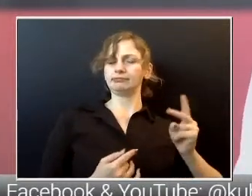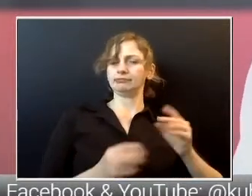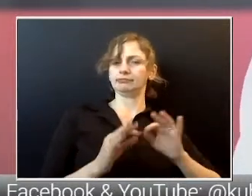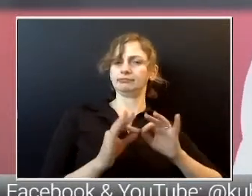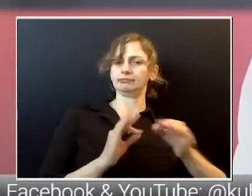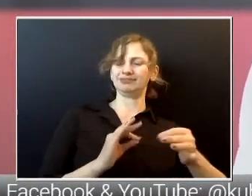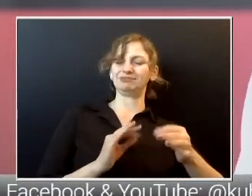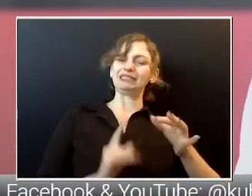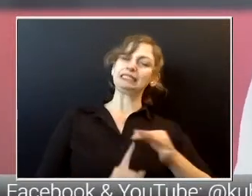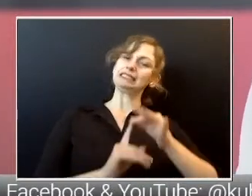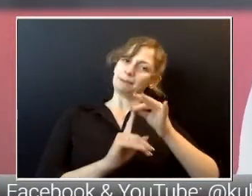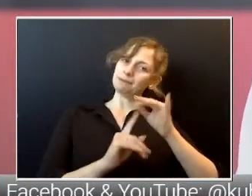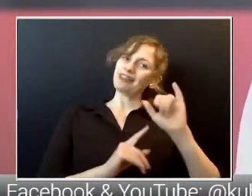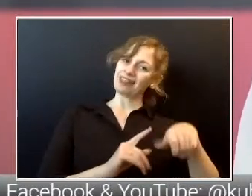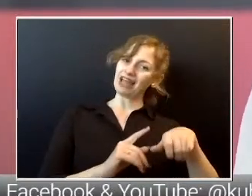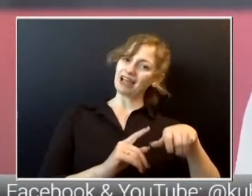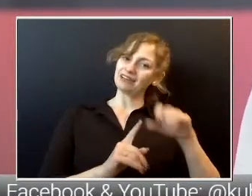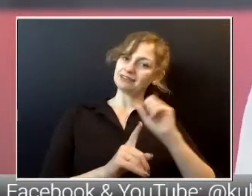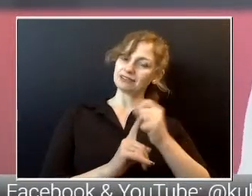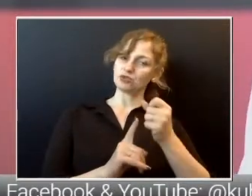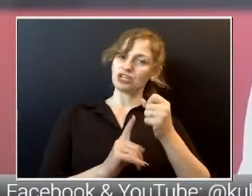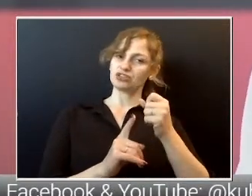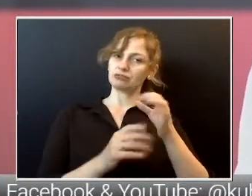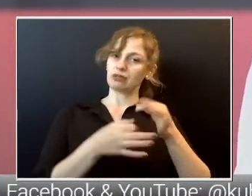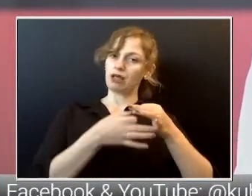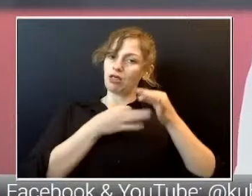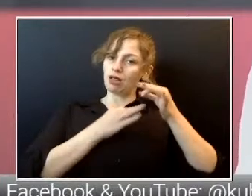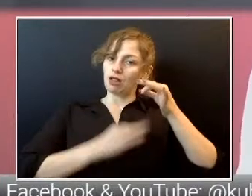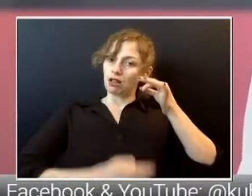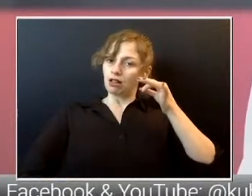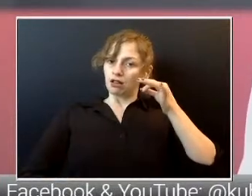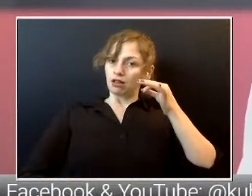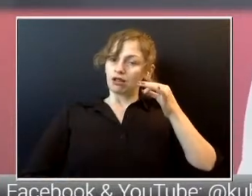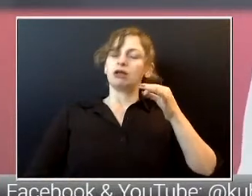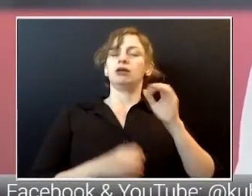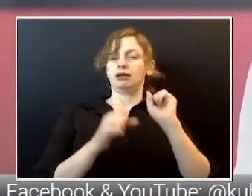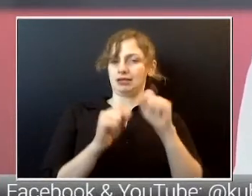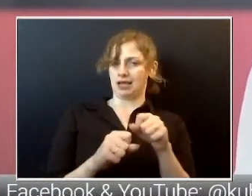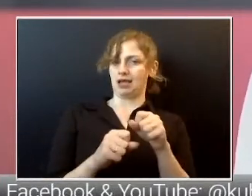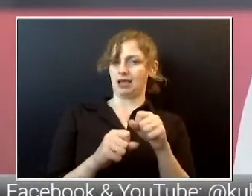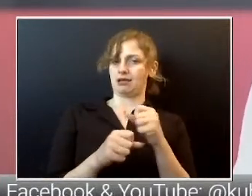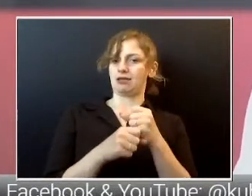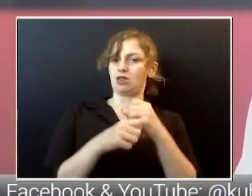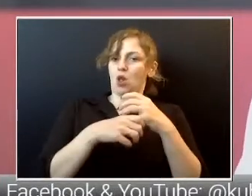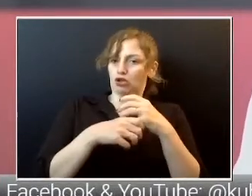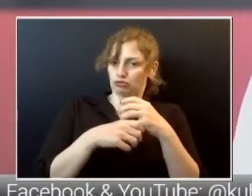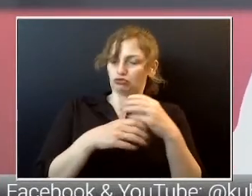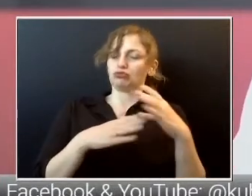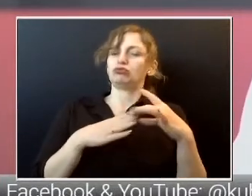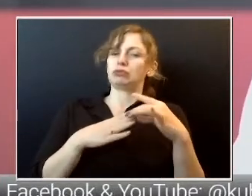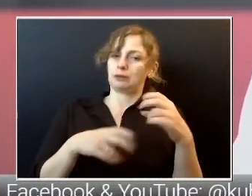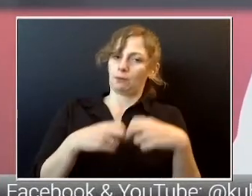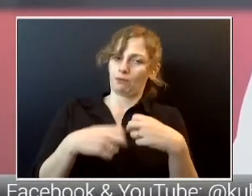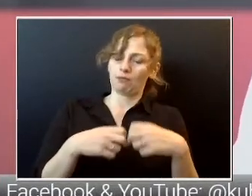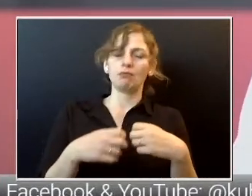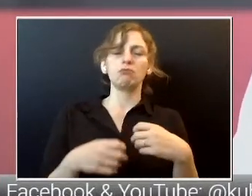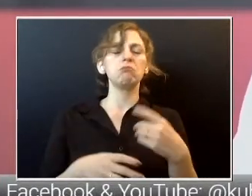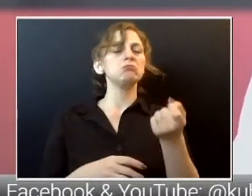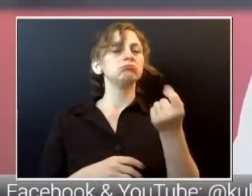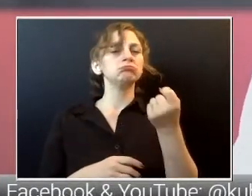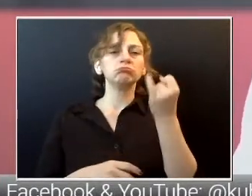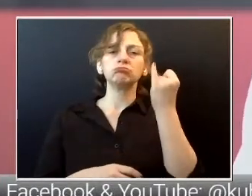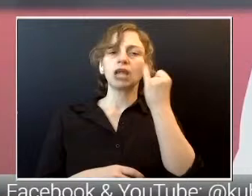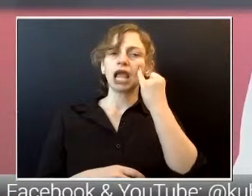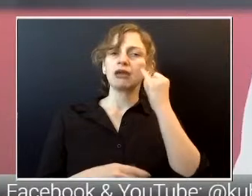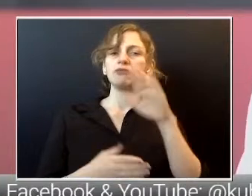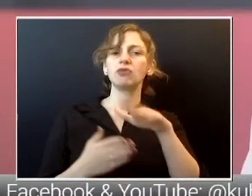the descending aorta can enlarge and cause problems. But if the whole aorta is, the